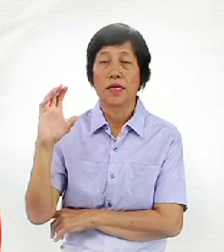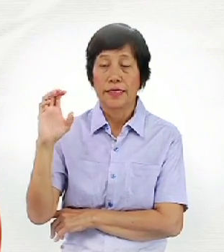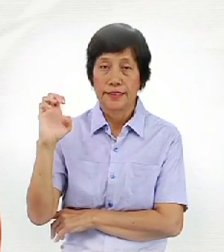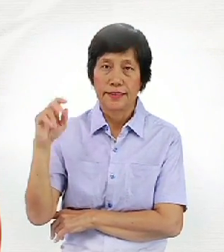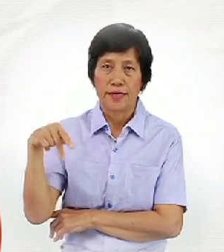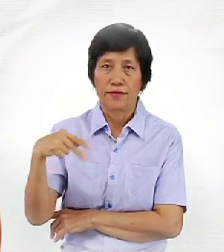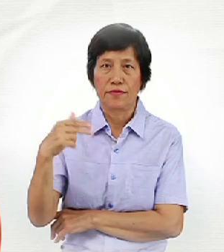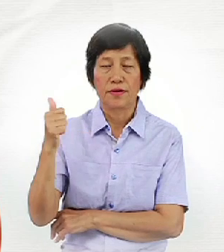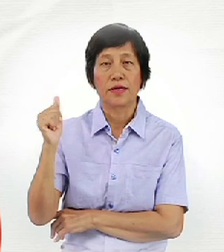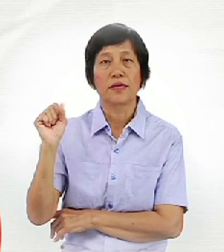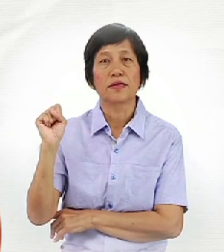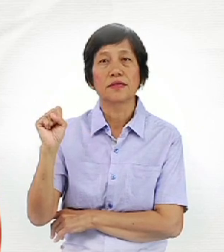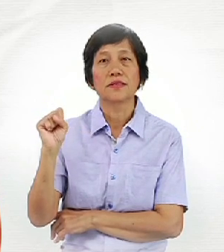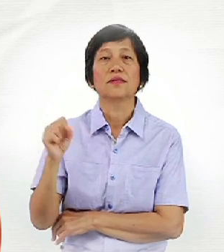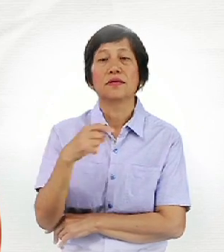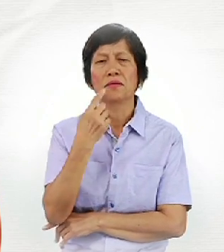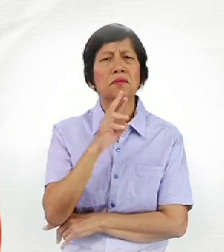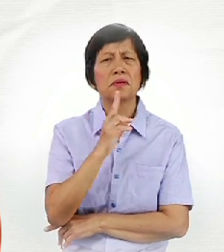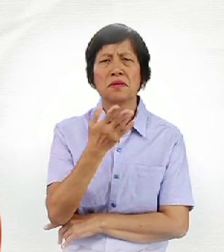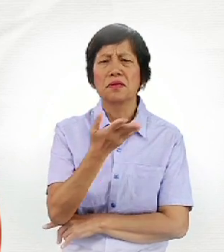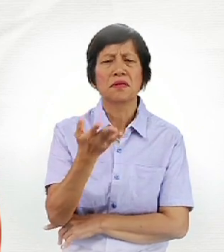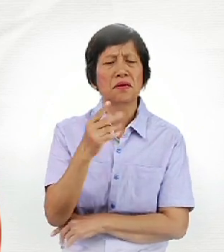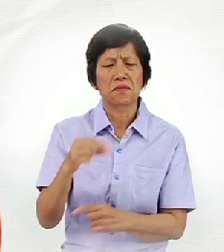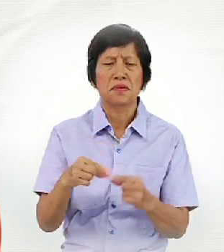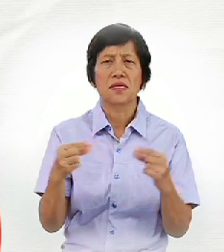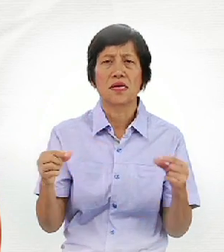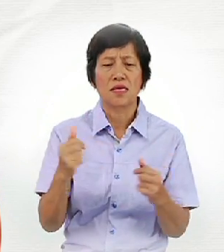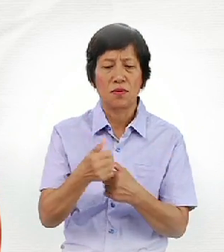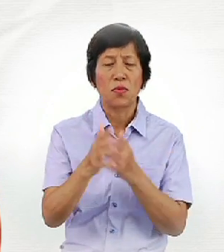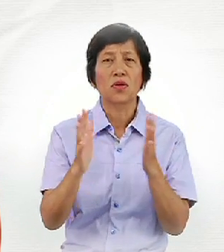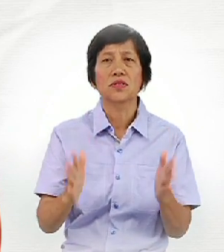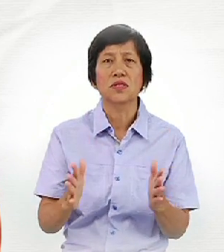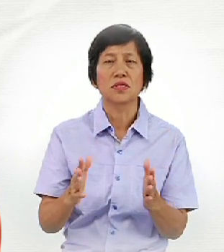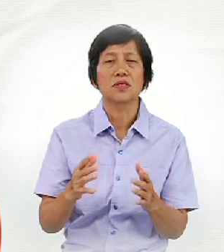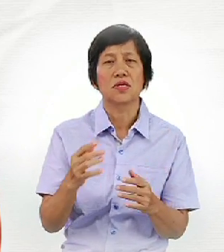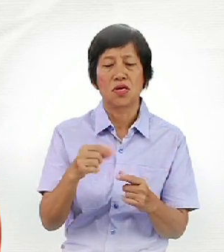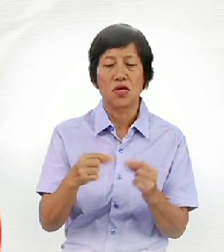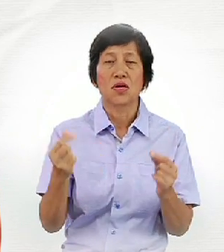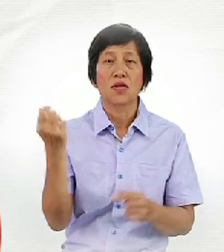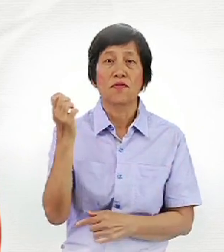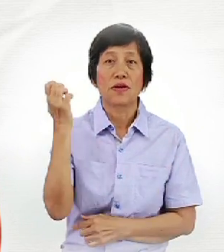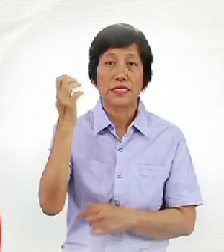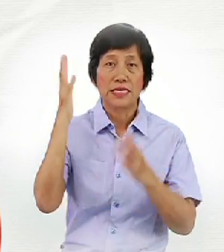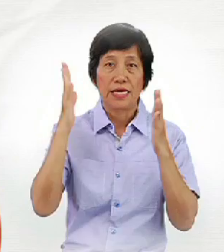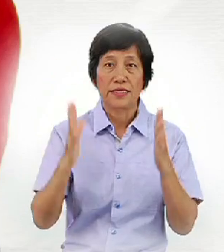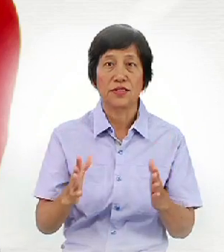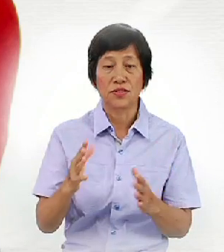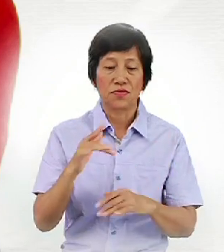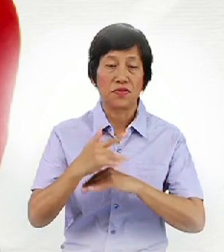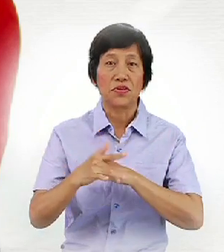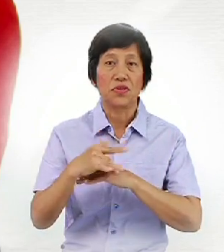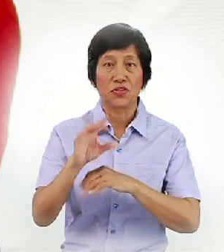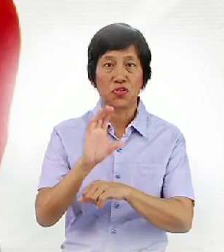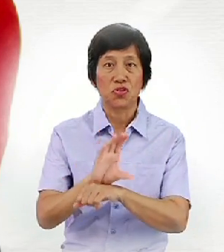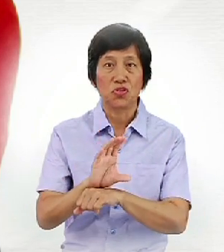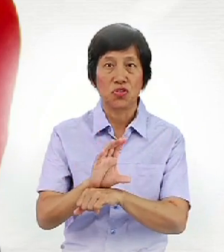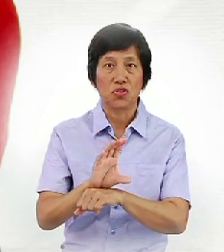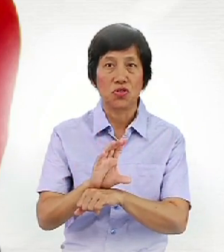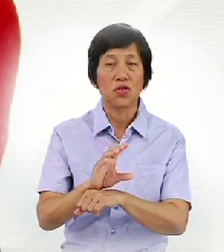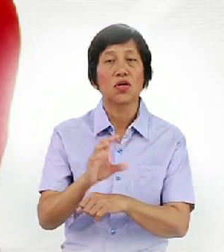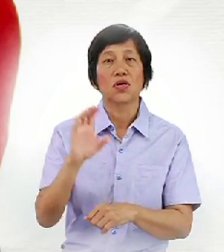the great apostles, the great evangelizers of the early church. Cephas,